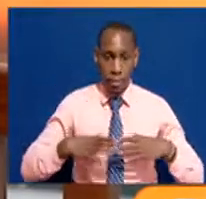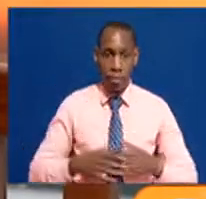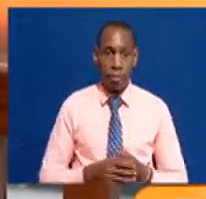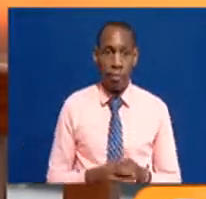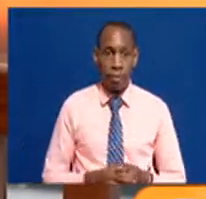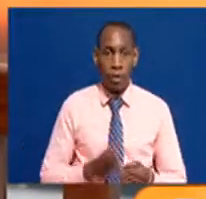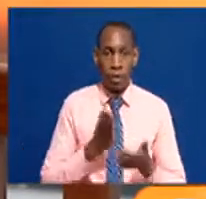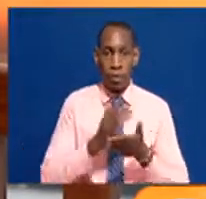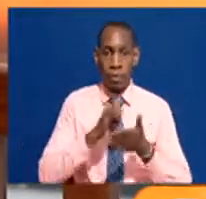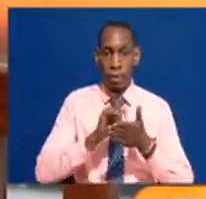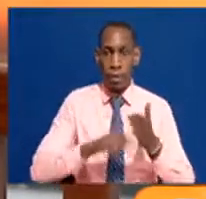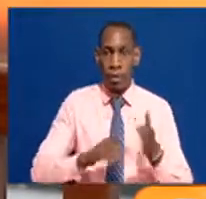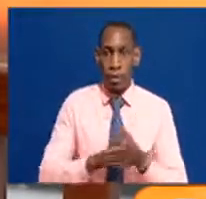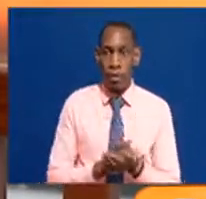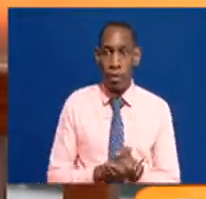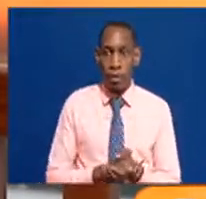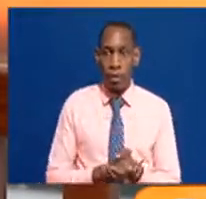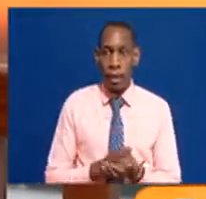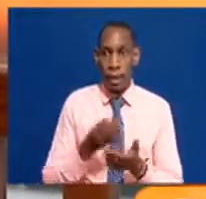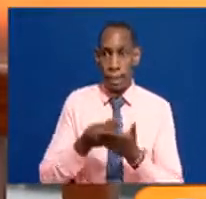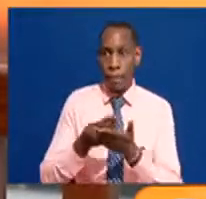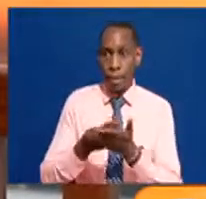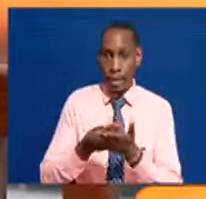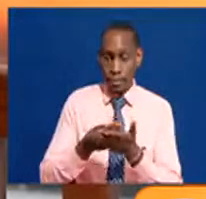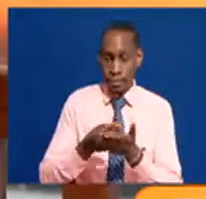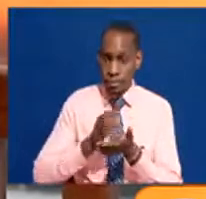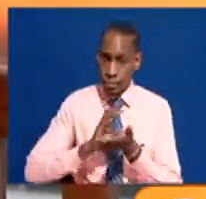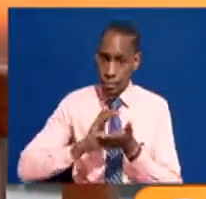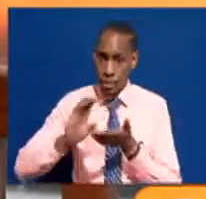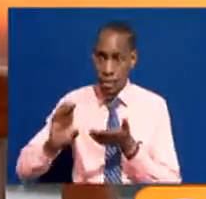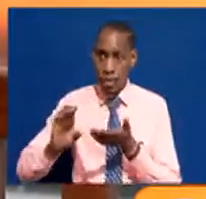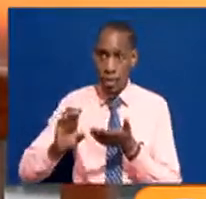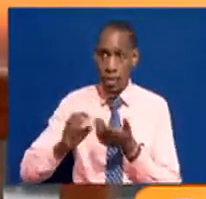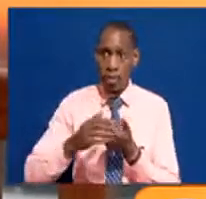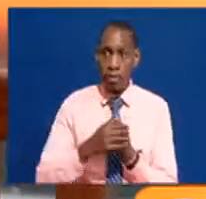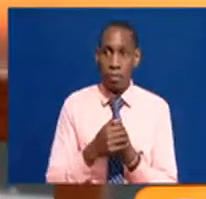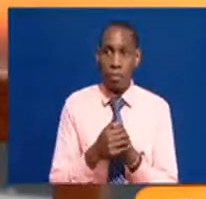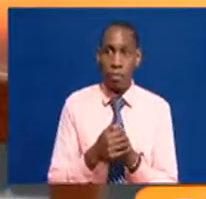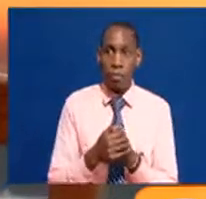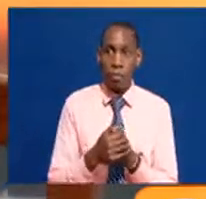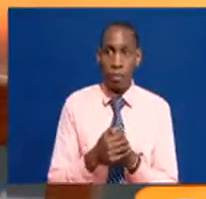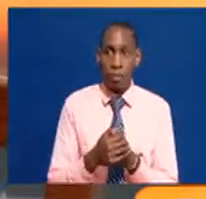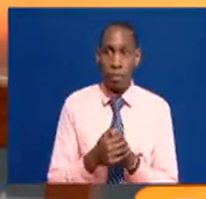to ensure that those projects, the money that I bring in, because I'm the one bringing in the money,